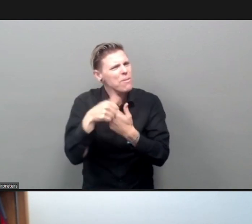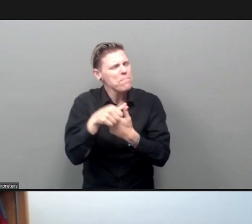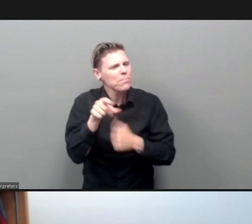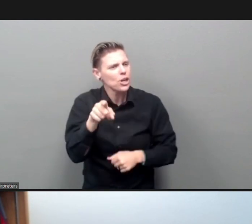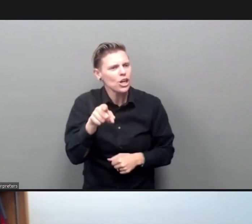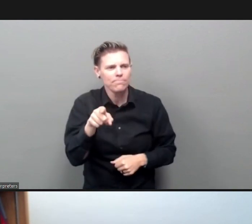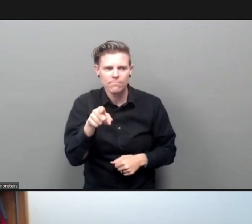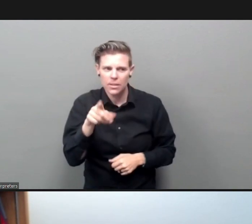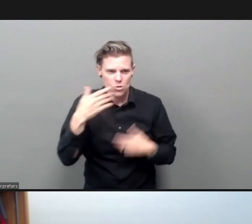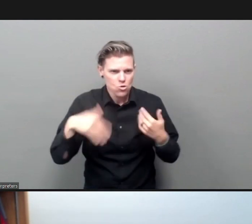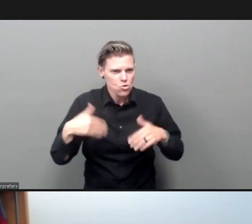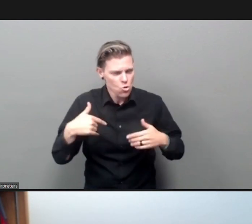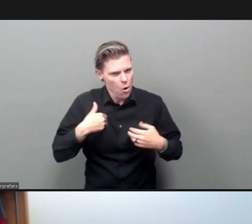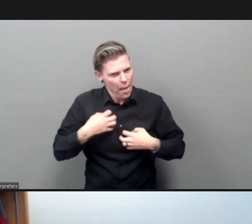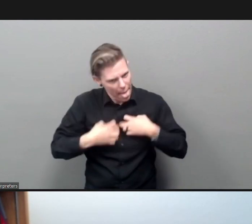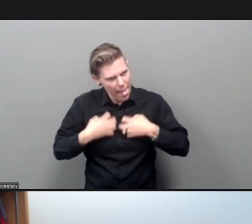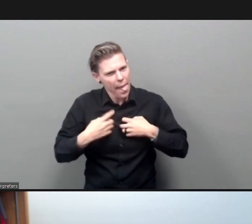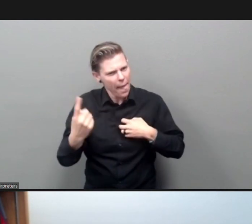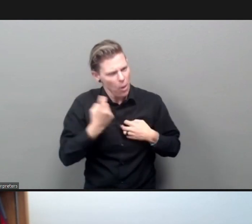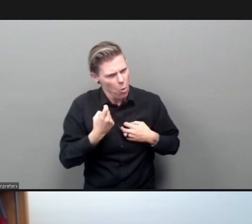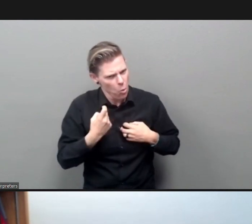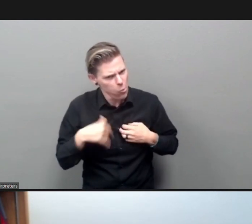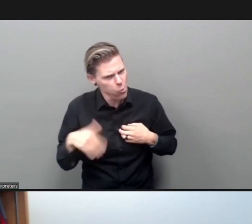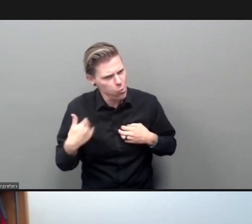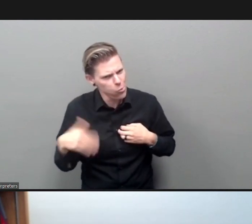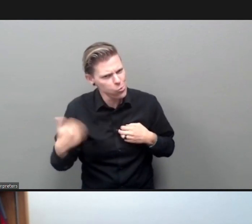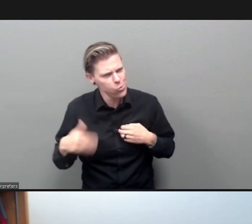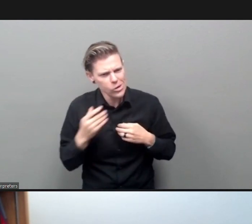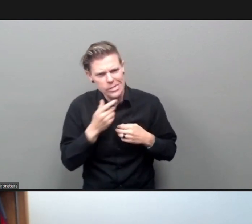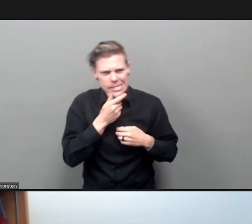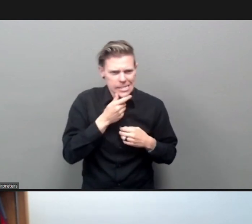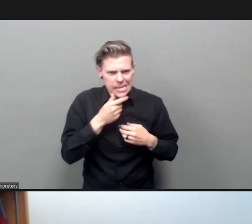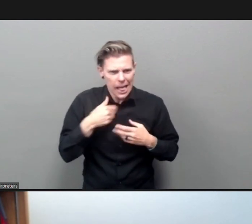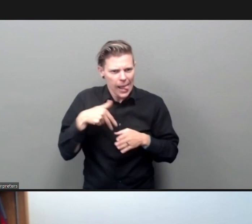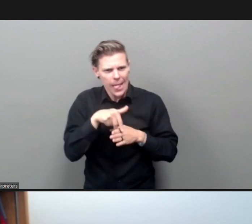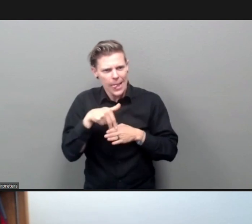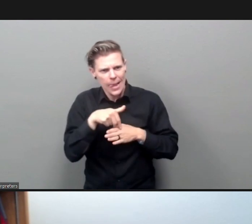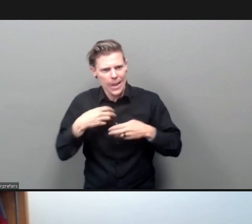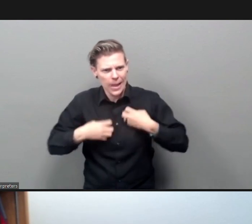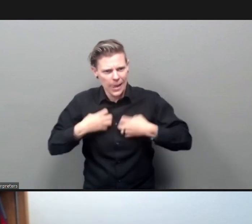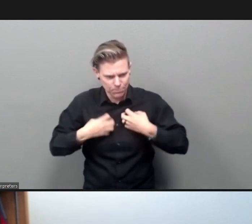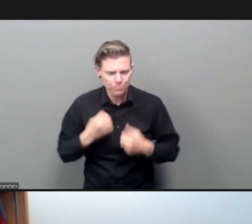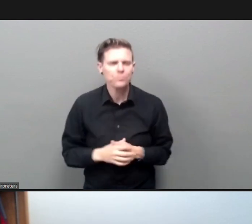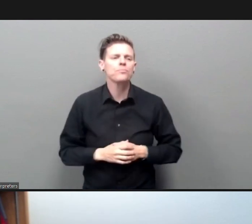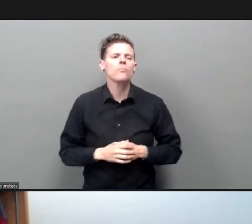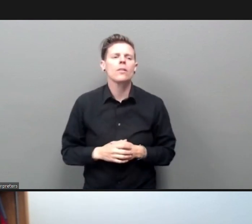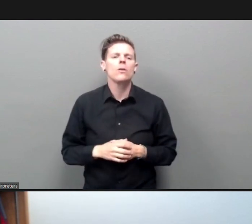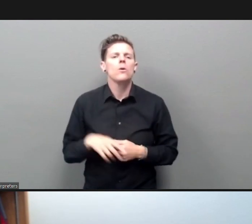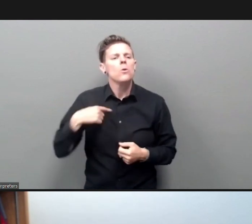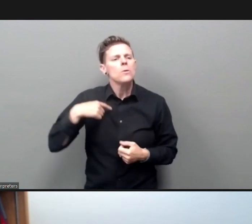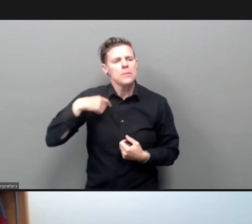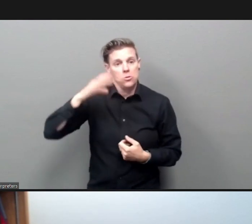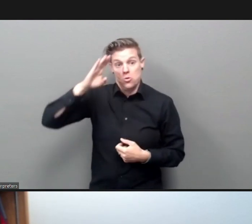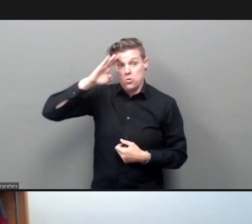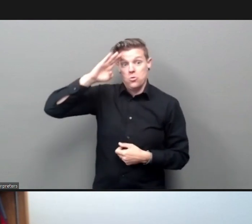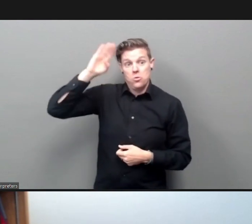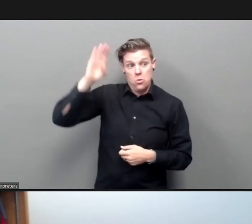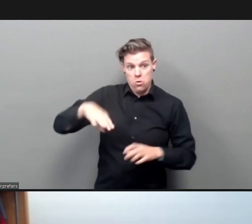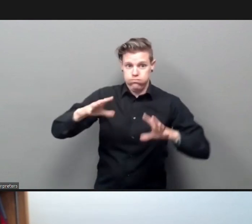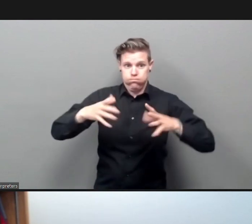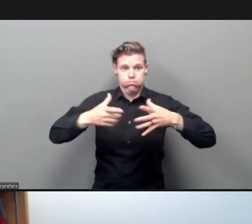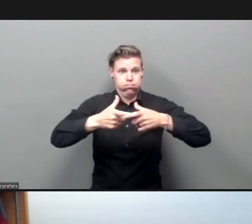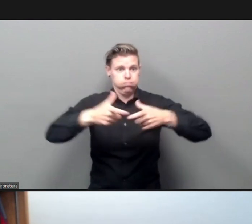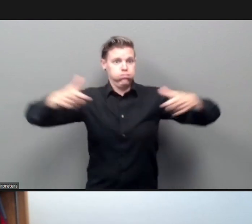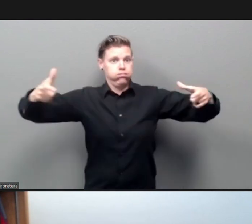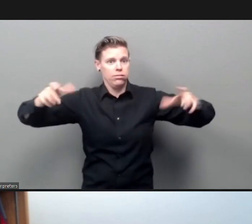any easier in the past month. We do know that some very, very large groups of first responders, and particularly